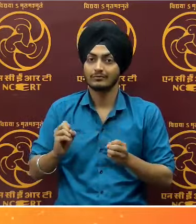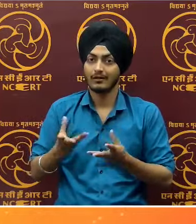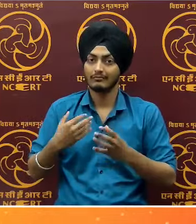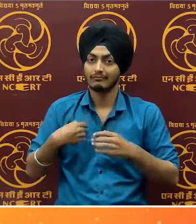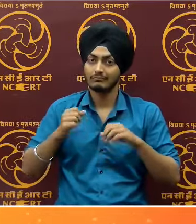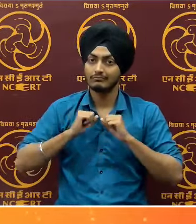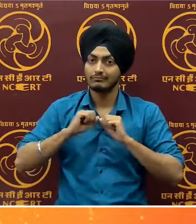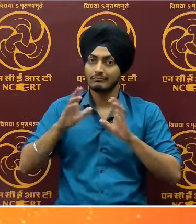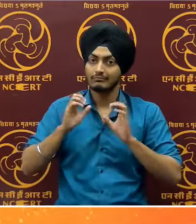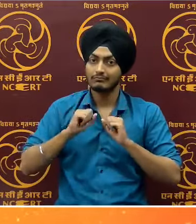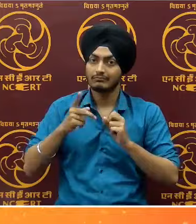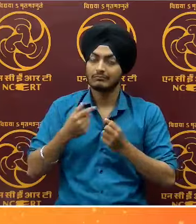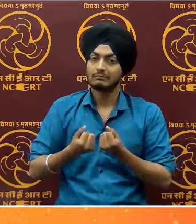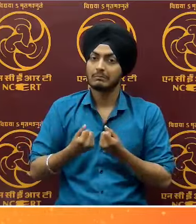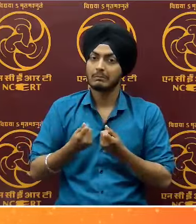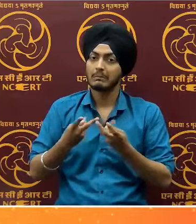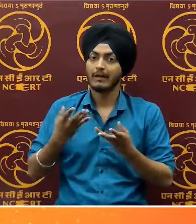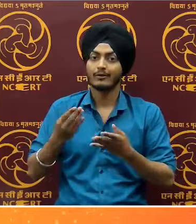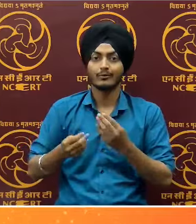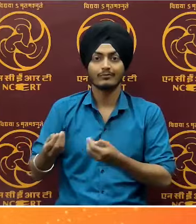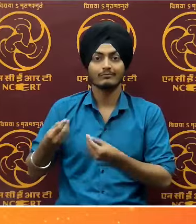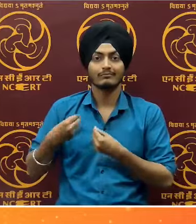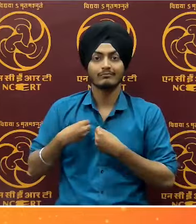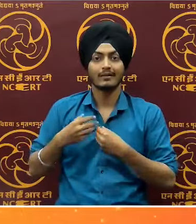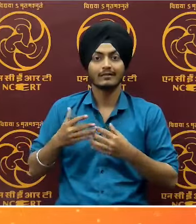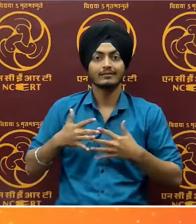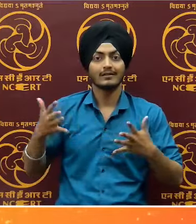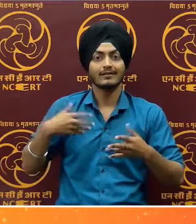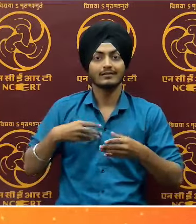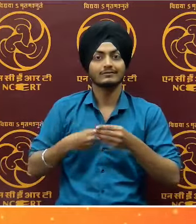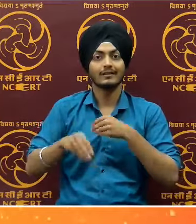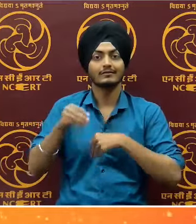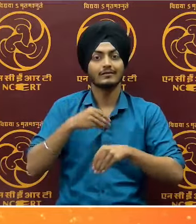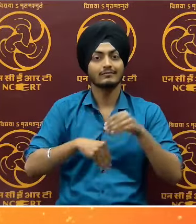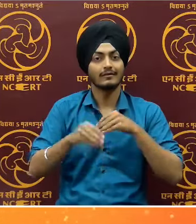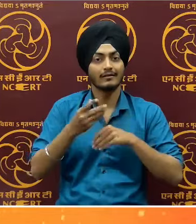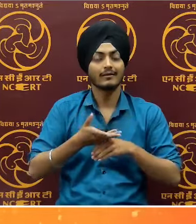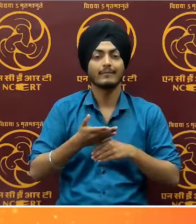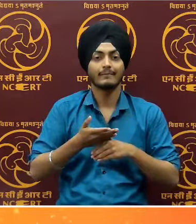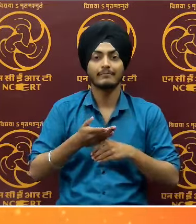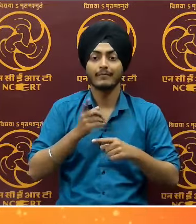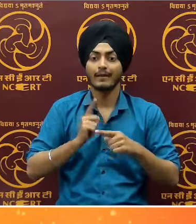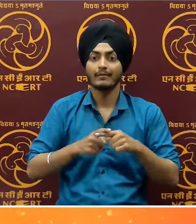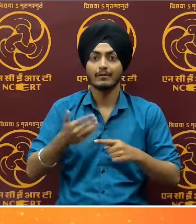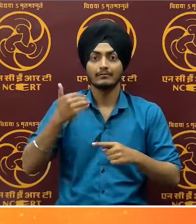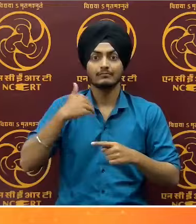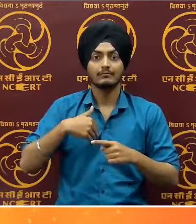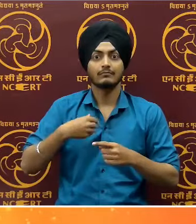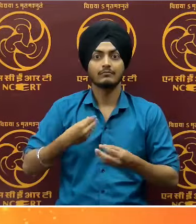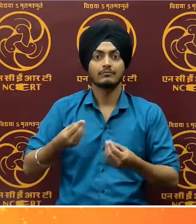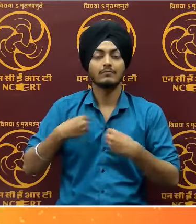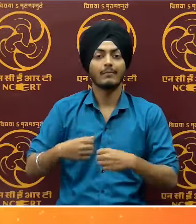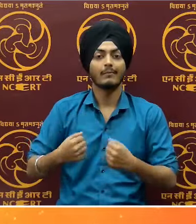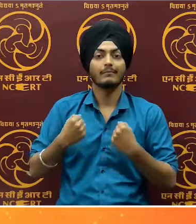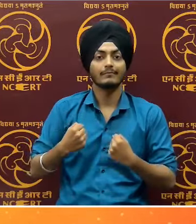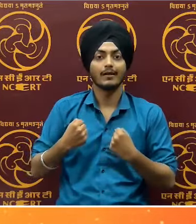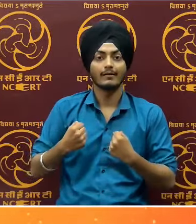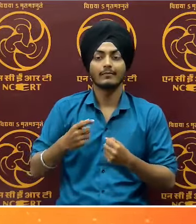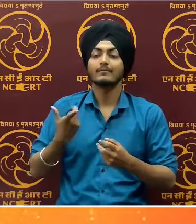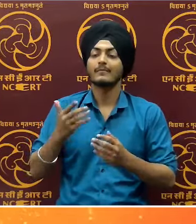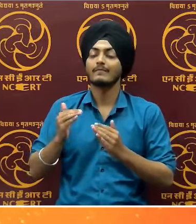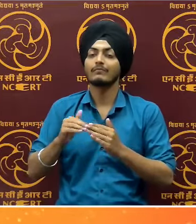you a lot of milk to sell in the market, as well as nutrition, which you can supply in the nearby